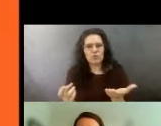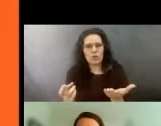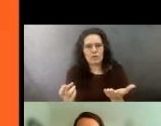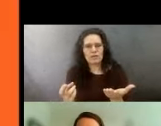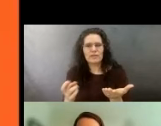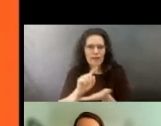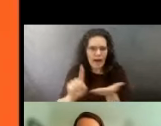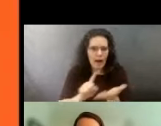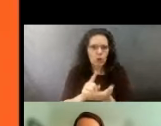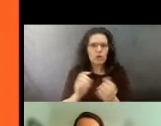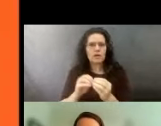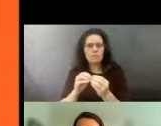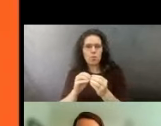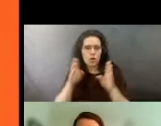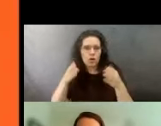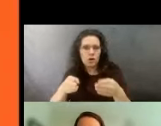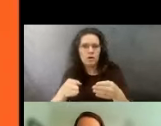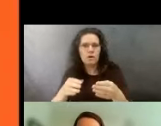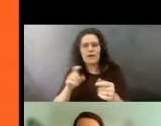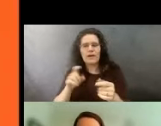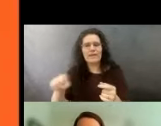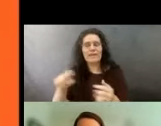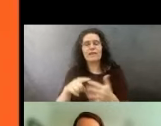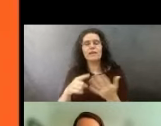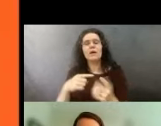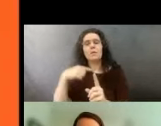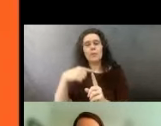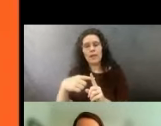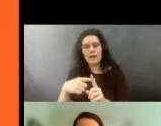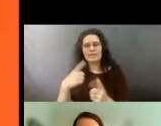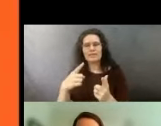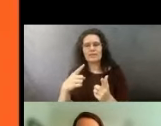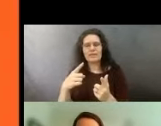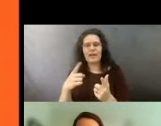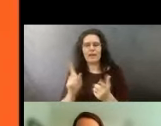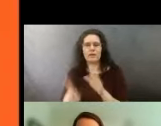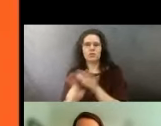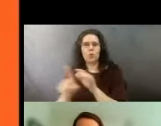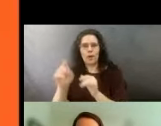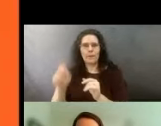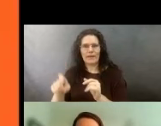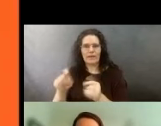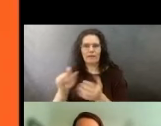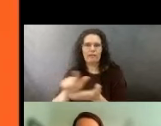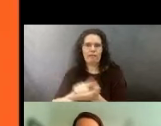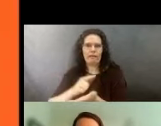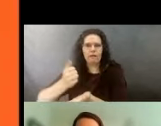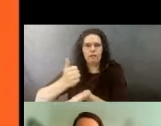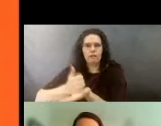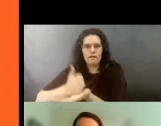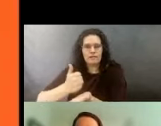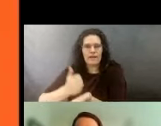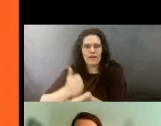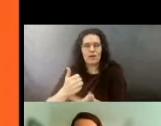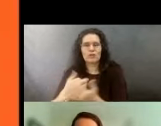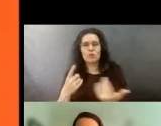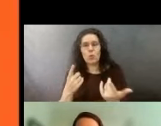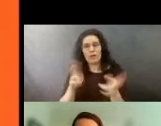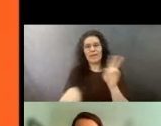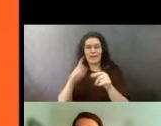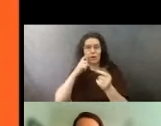tended to represent to legal care. So not only have we heard that, do we see that subjectively, but data has shown us that in some of